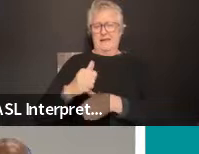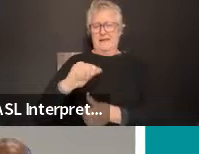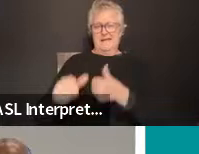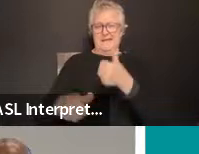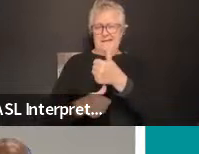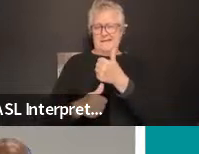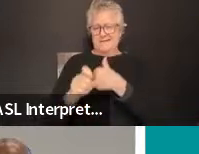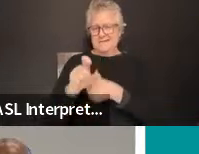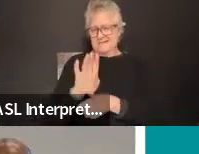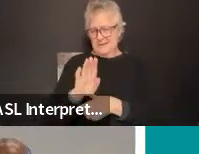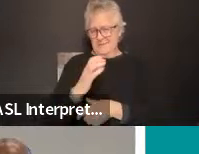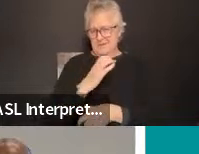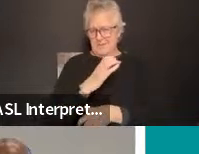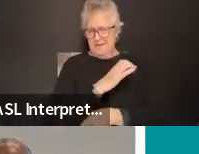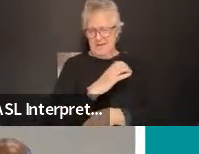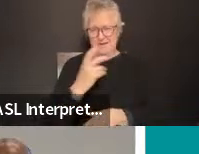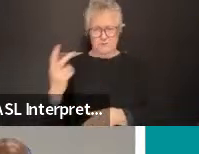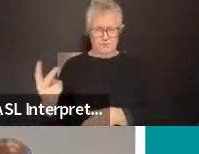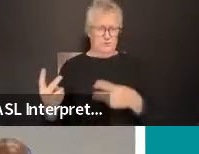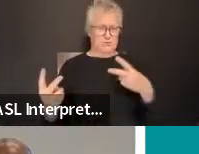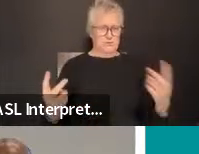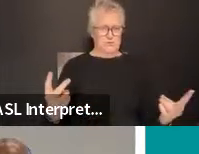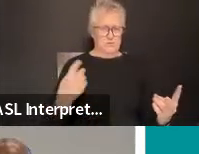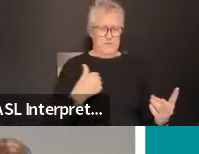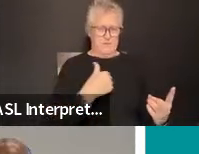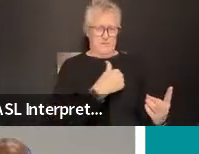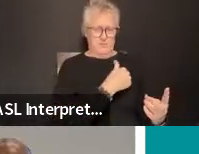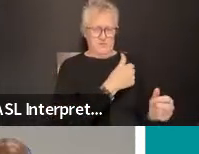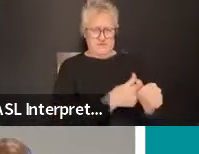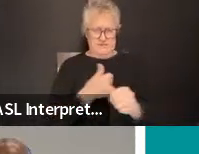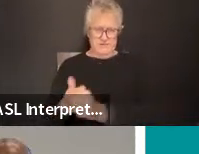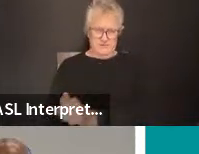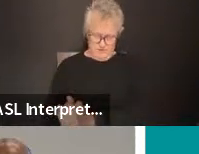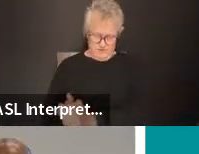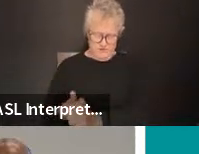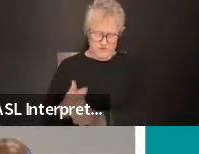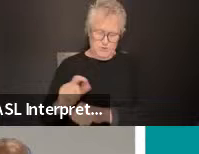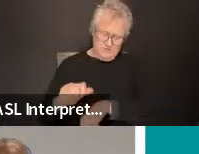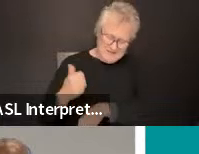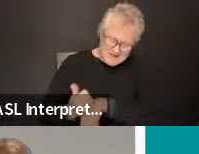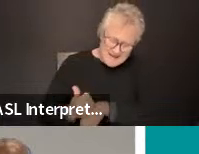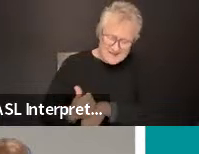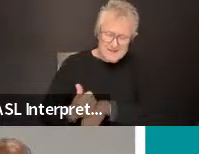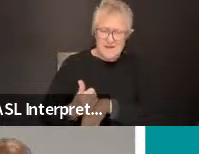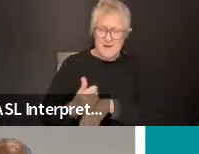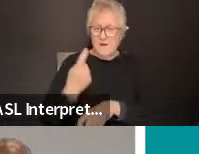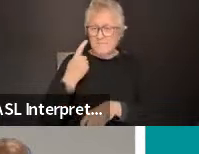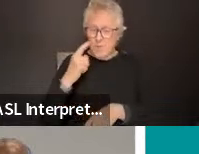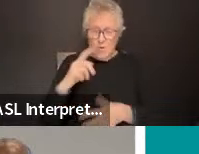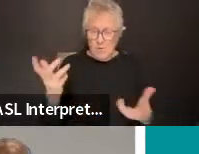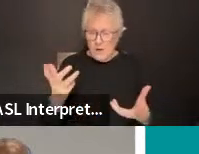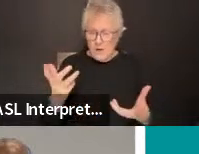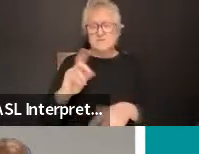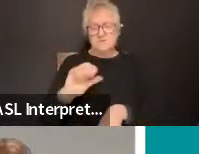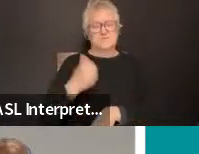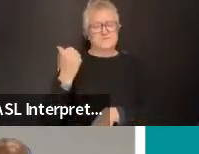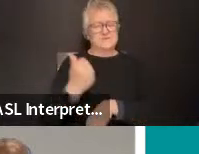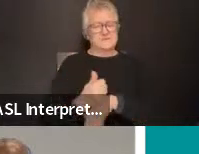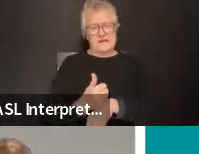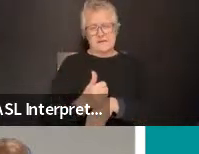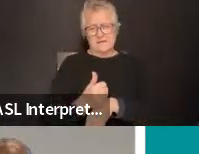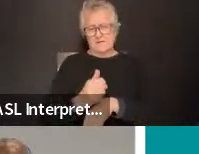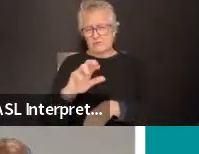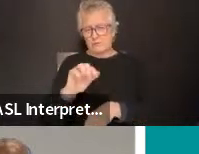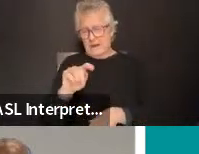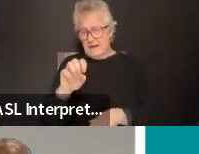to study and set toll rate policies and toll policies and